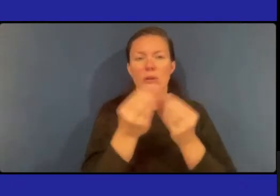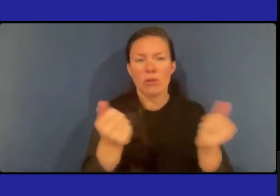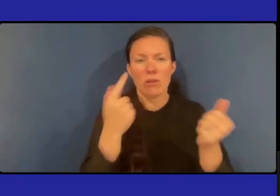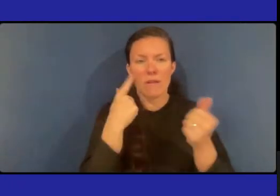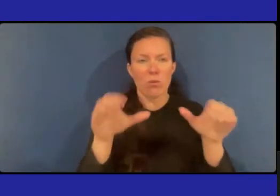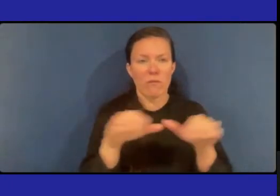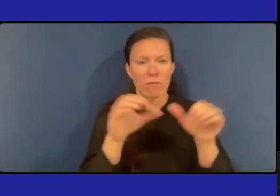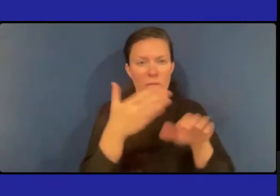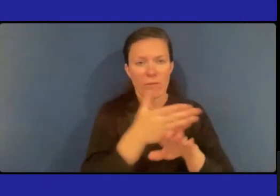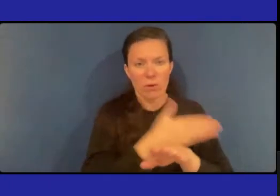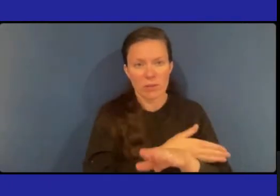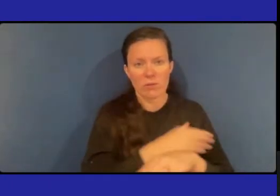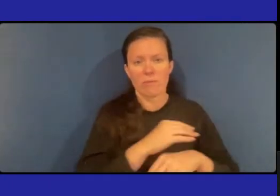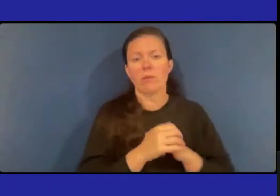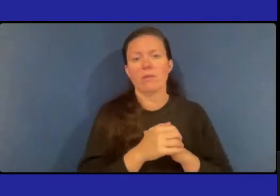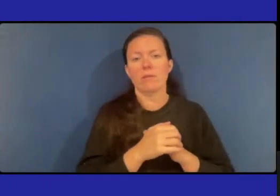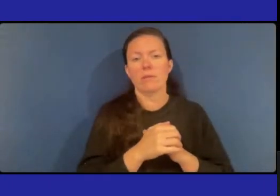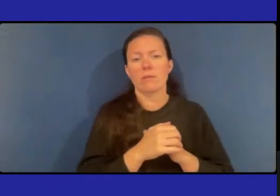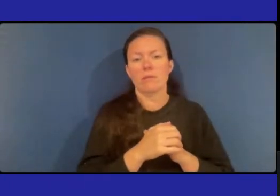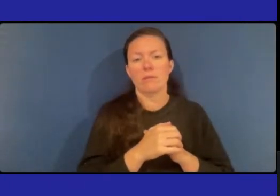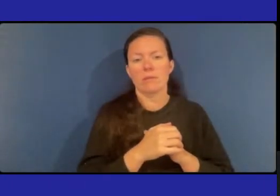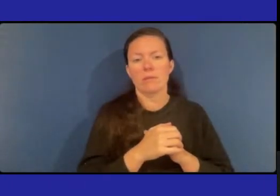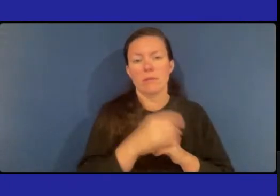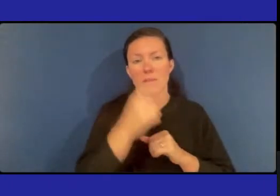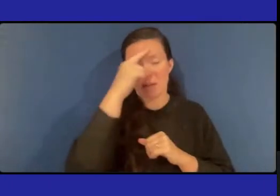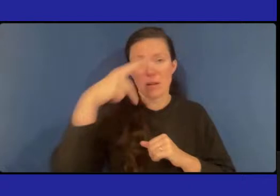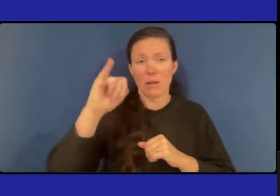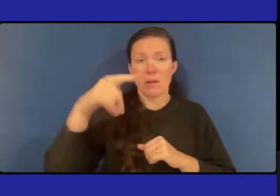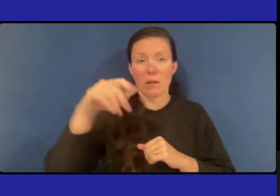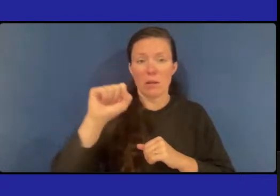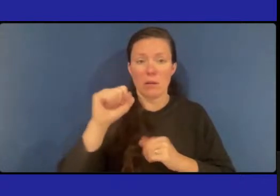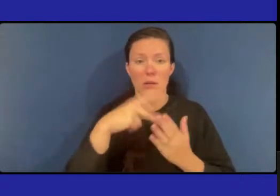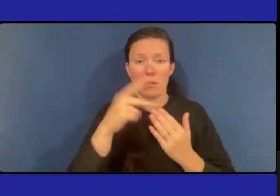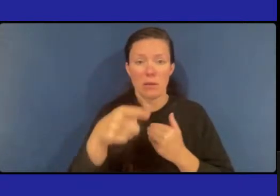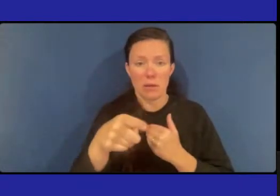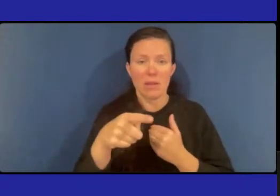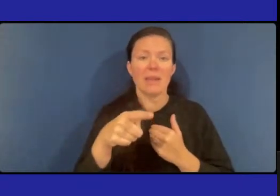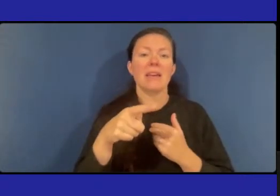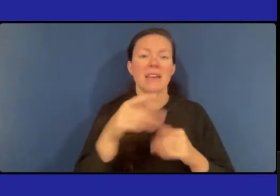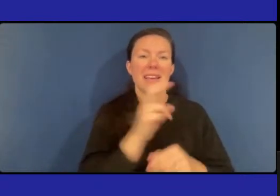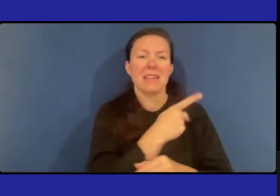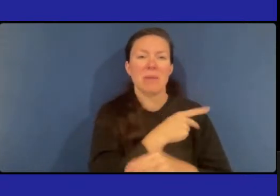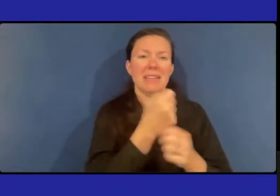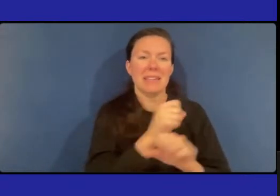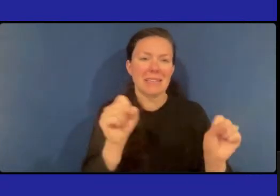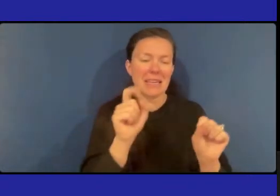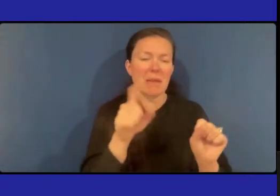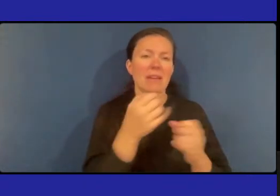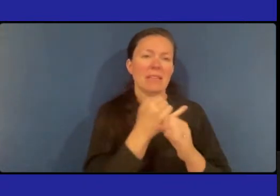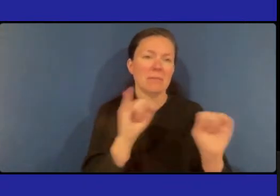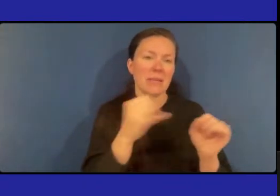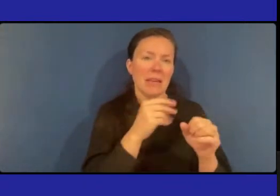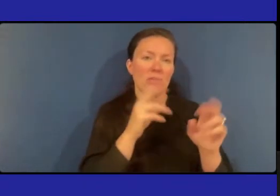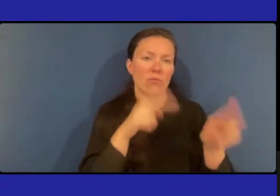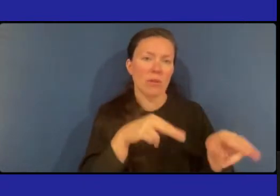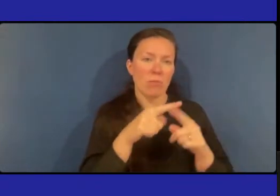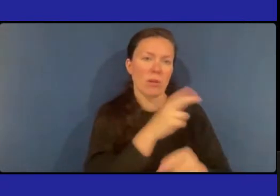improvement. So trauma, PIPs, performance improvement and patient safety, must be independent but report to the hospital PI